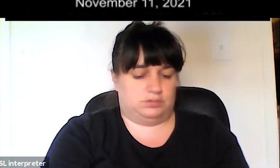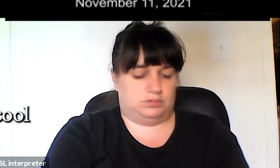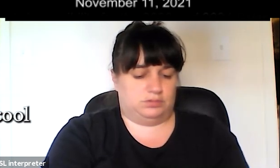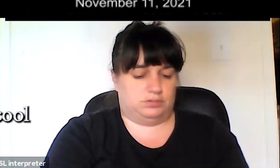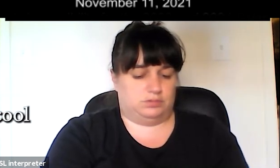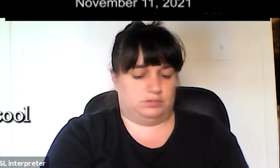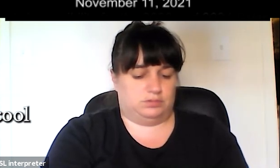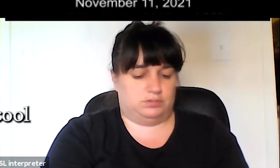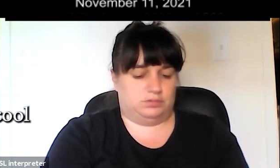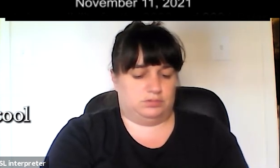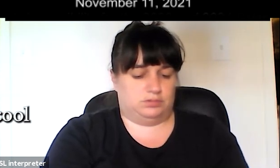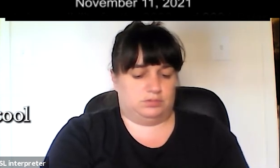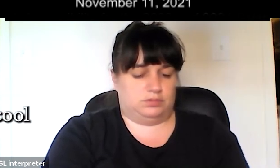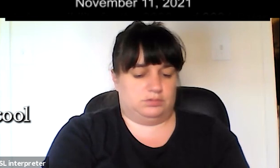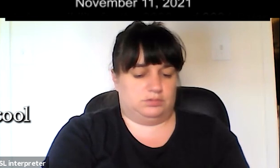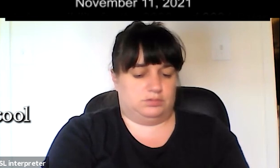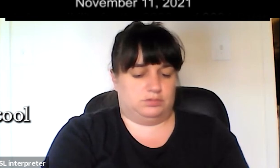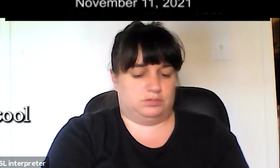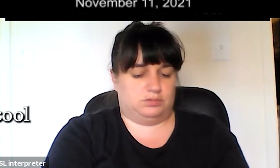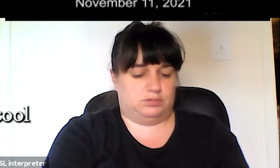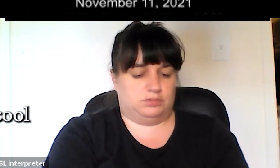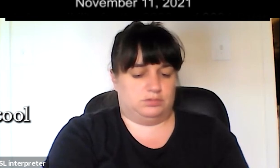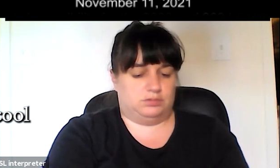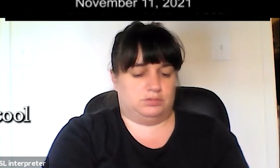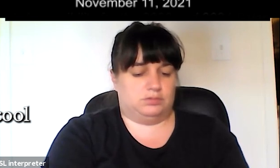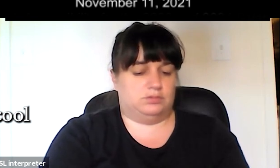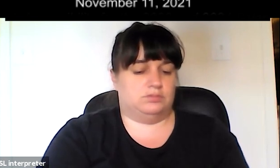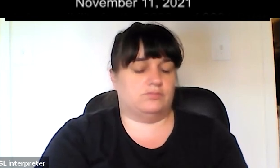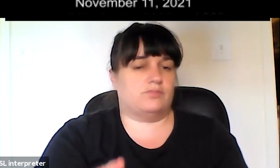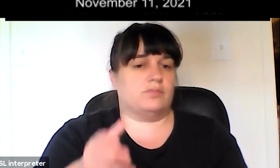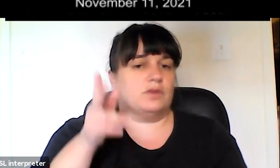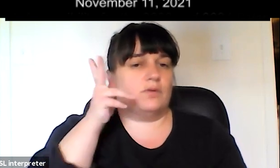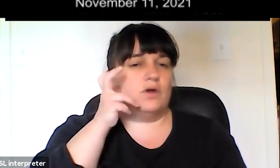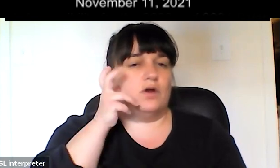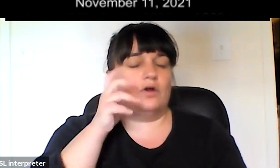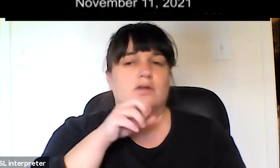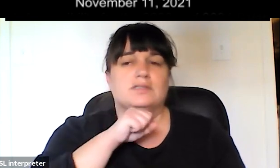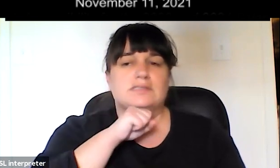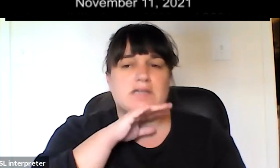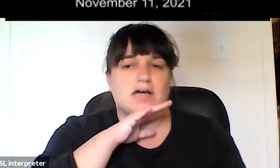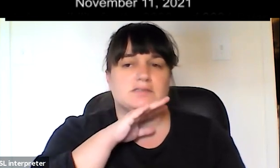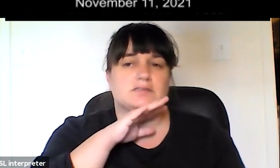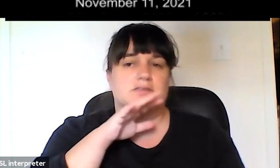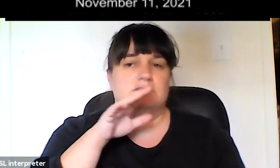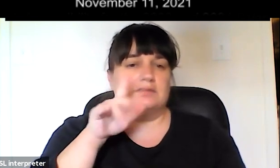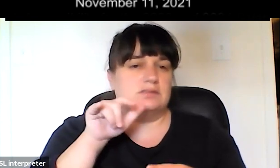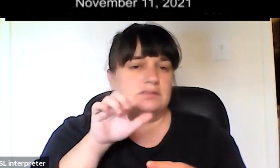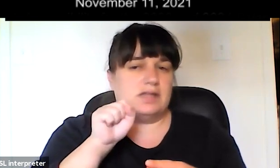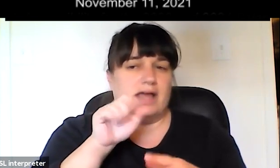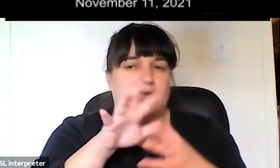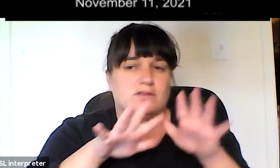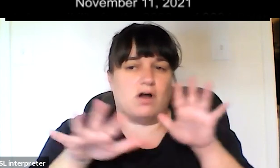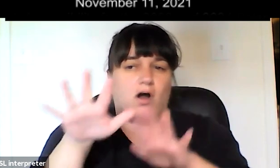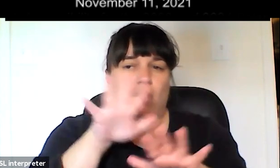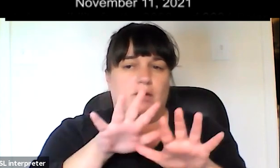Okay, and so we've just heard those sort of cool dust lanes that are through those arms of that